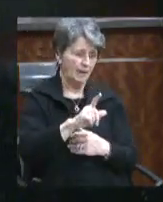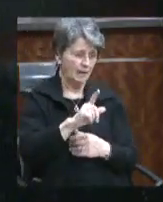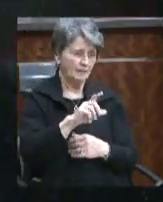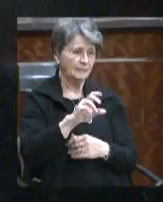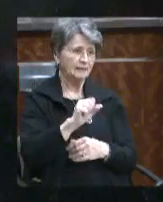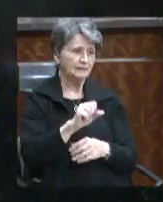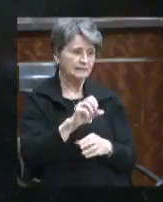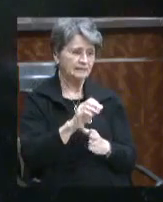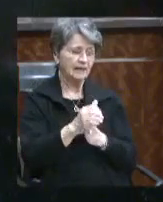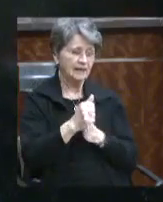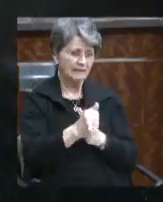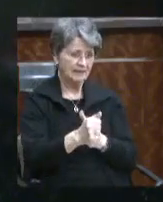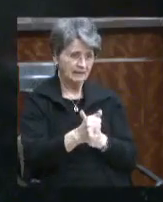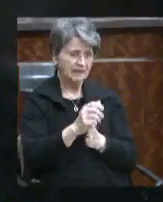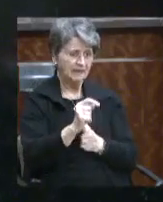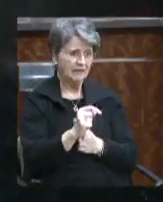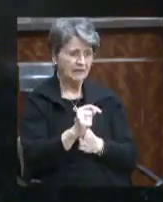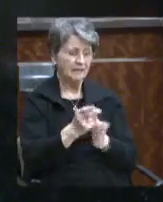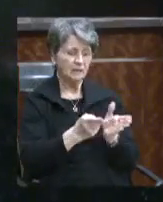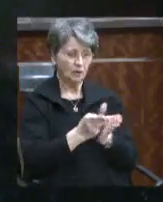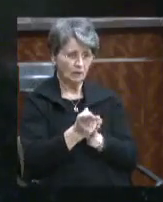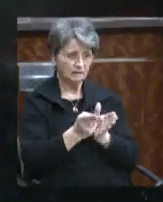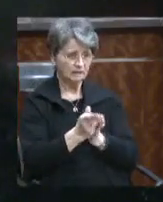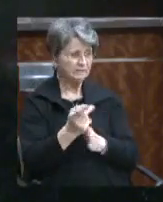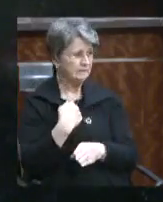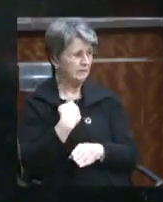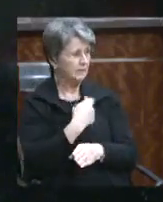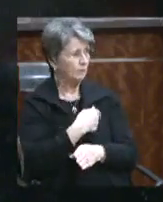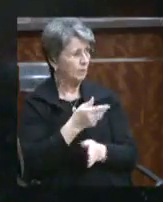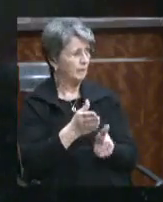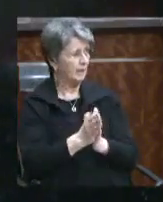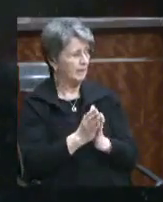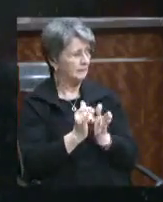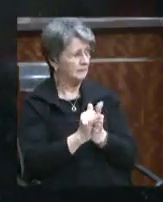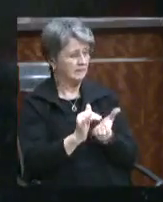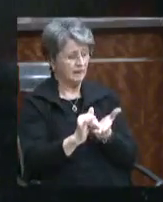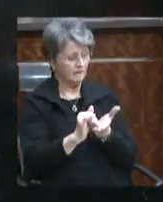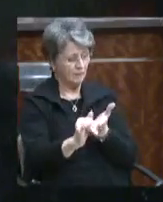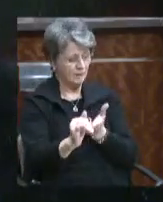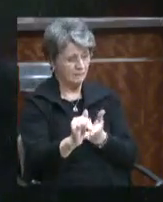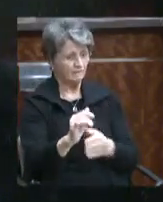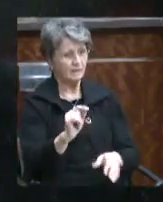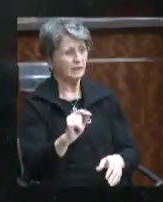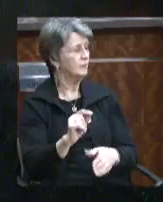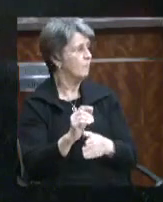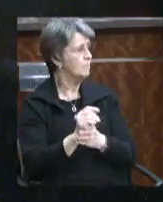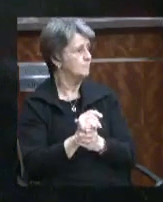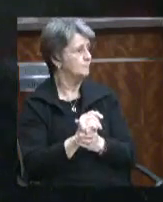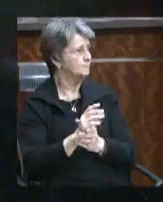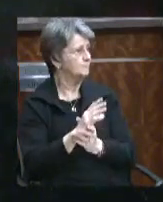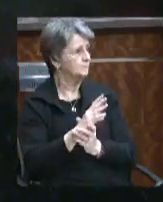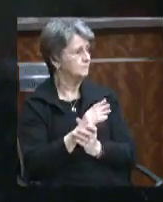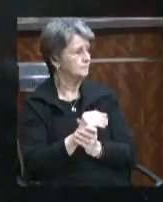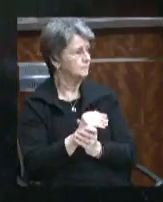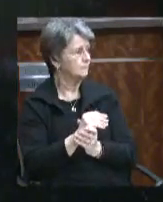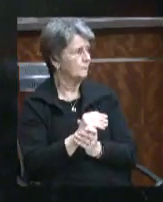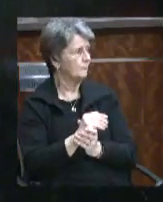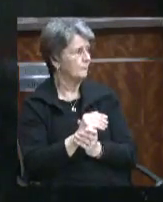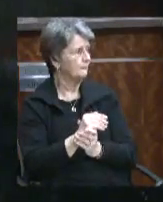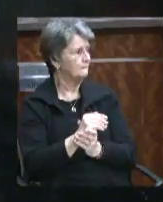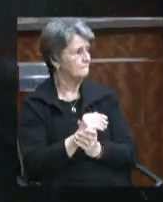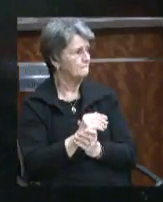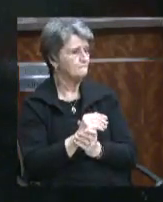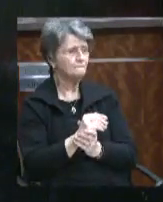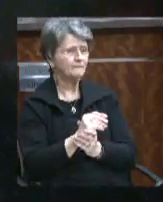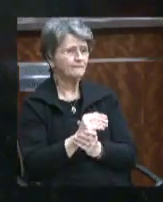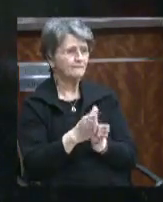And quite frankly, we're going to ask that they forgive that income tax payment and ask the municipalities that have